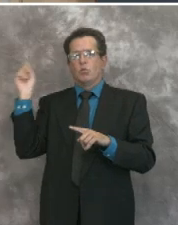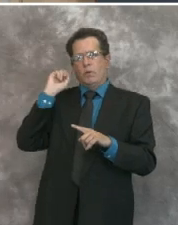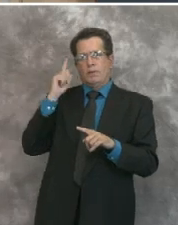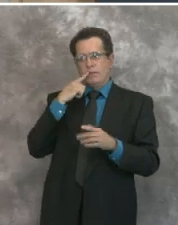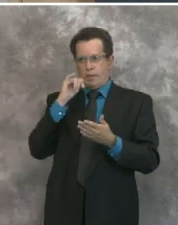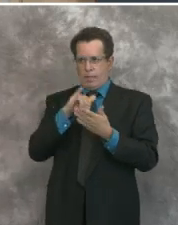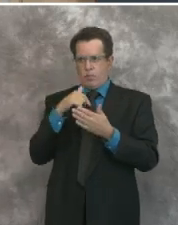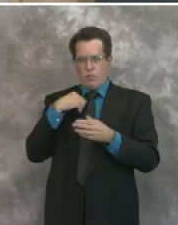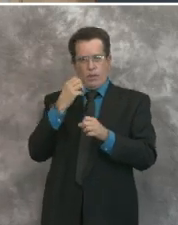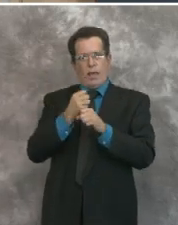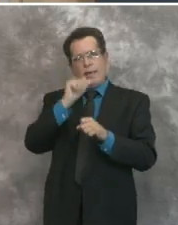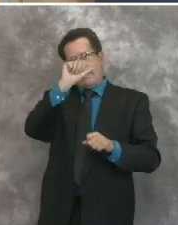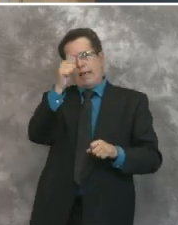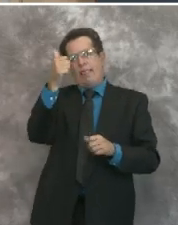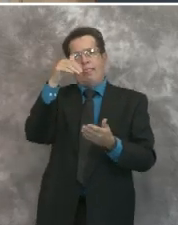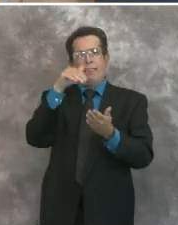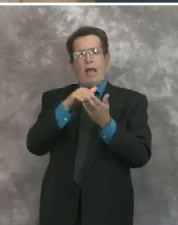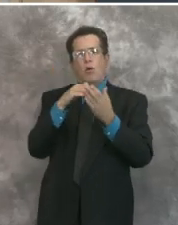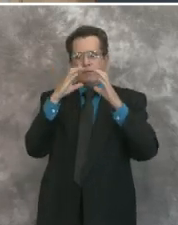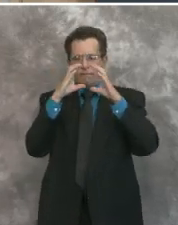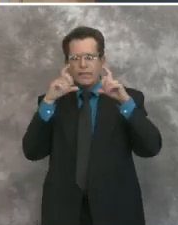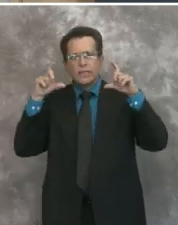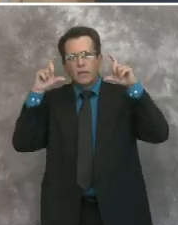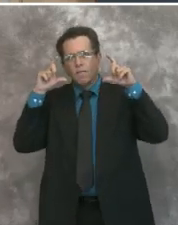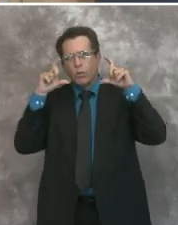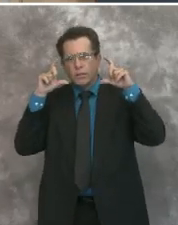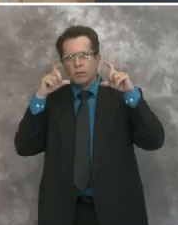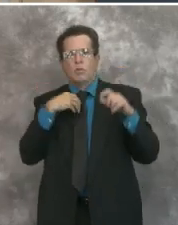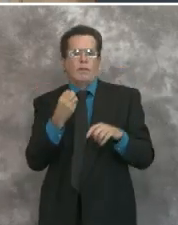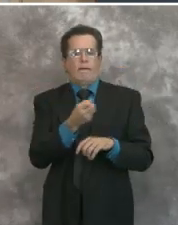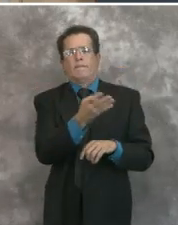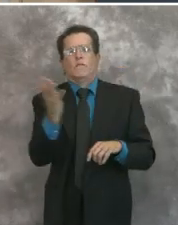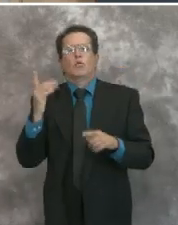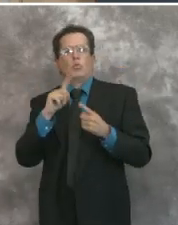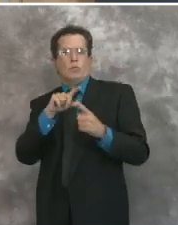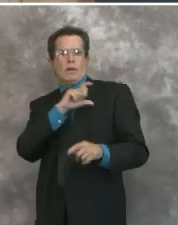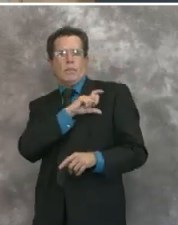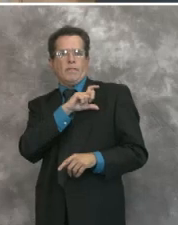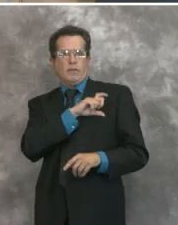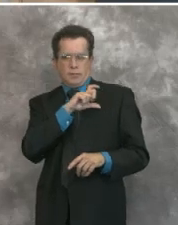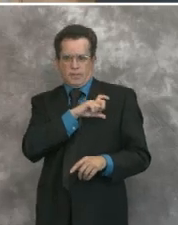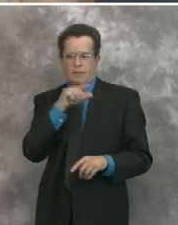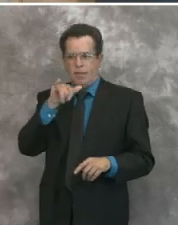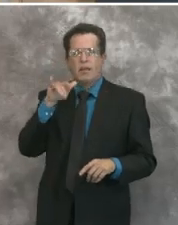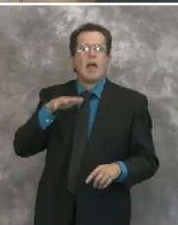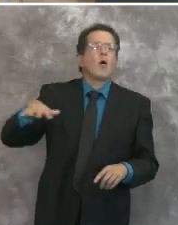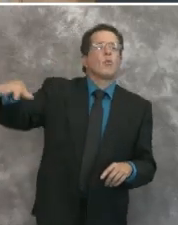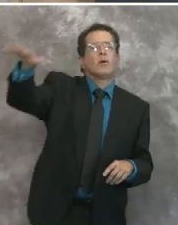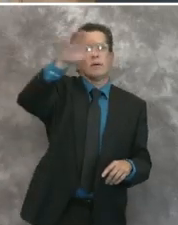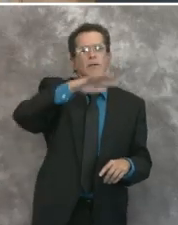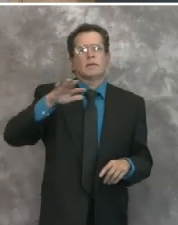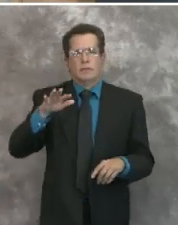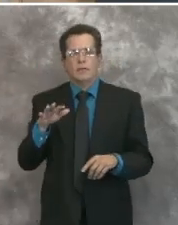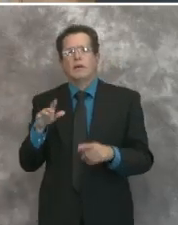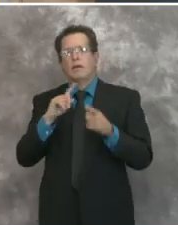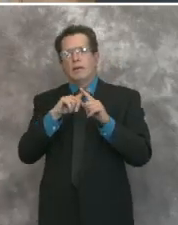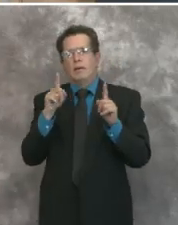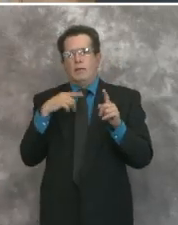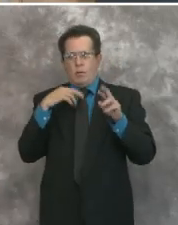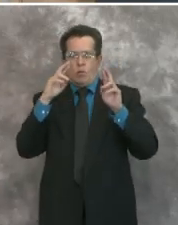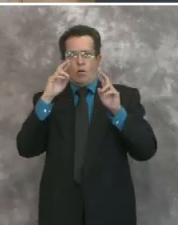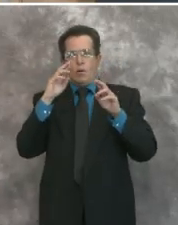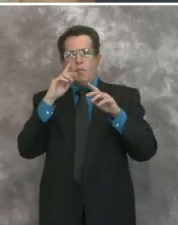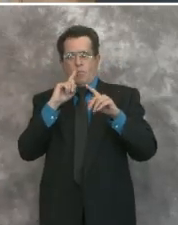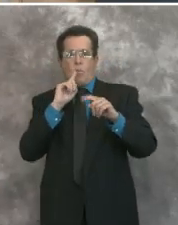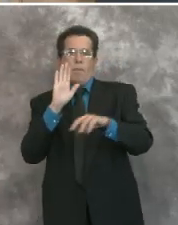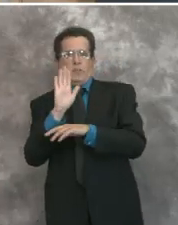procured 10,000 facial coverings to give to our deputy sheriffs who are out in the front lines with a promise of more to